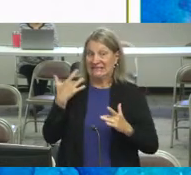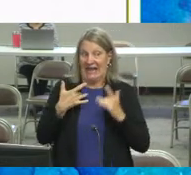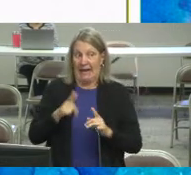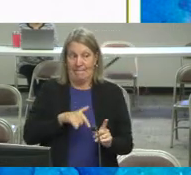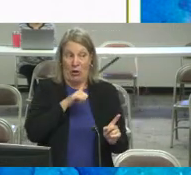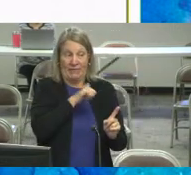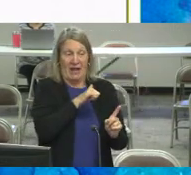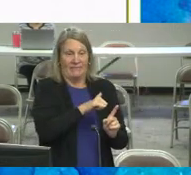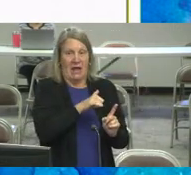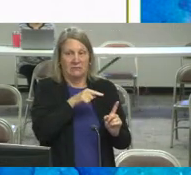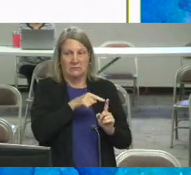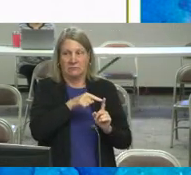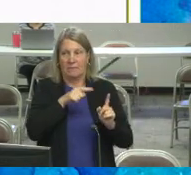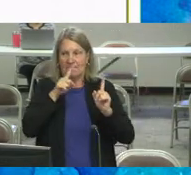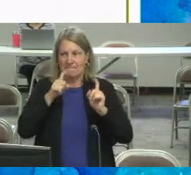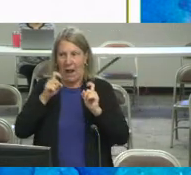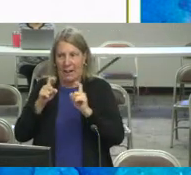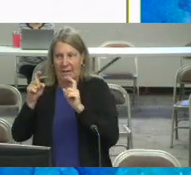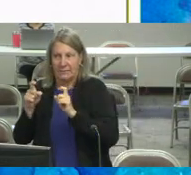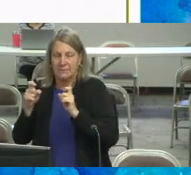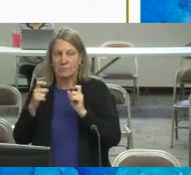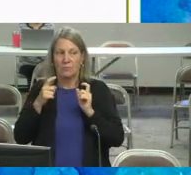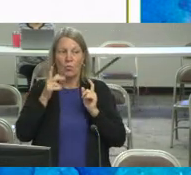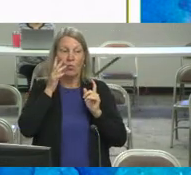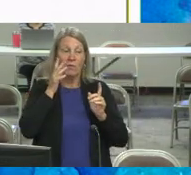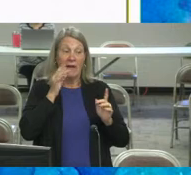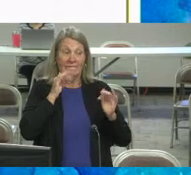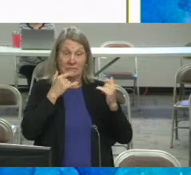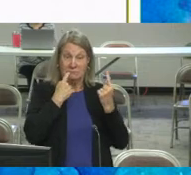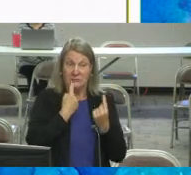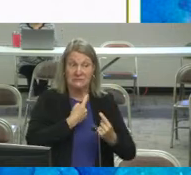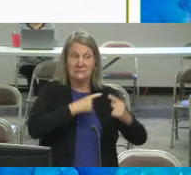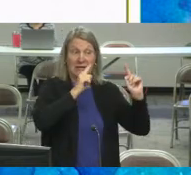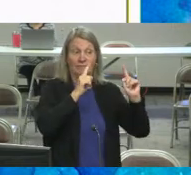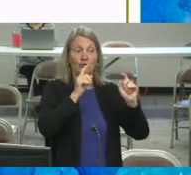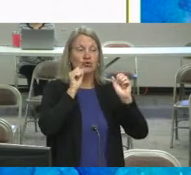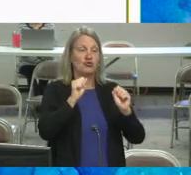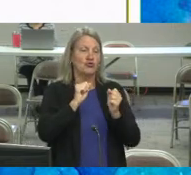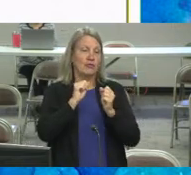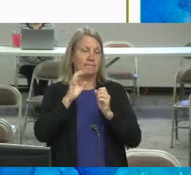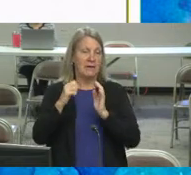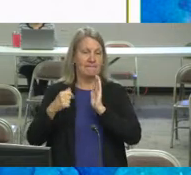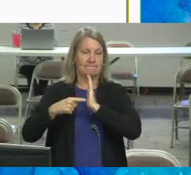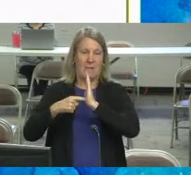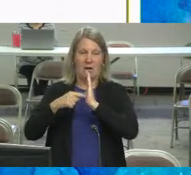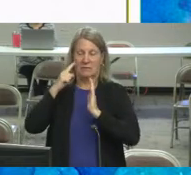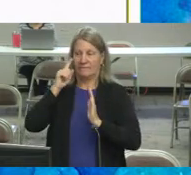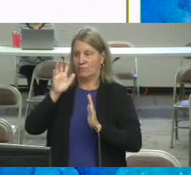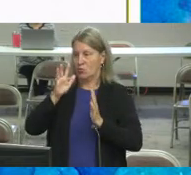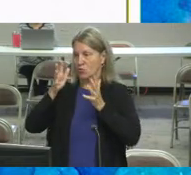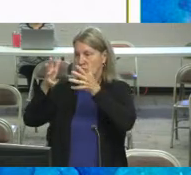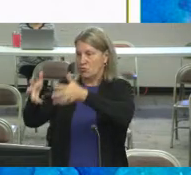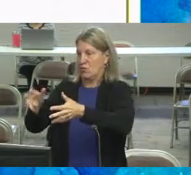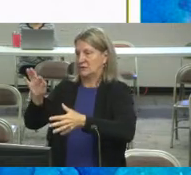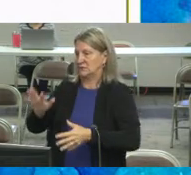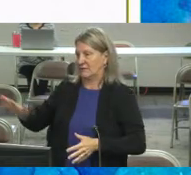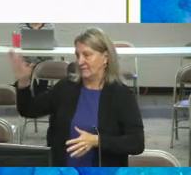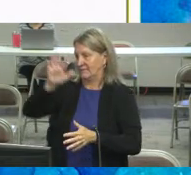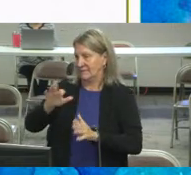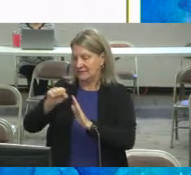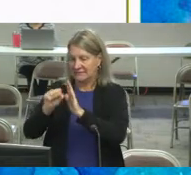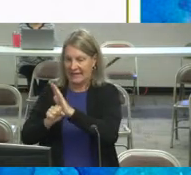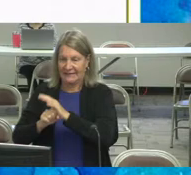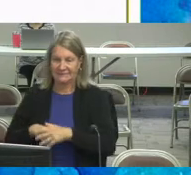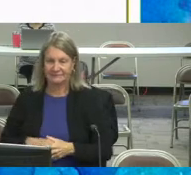that County presently I'm pretty excited about that it's a as I said it's a pilot if we find that to be successful that could